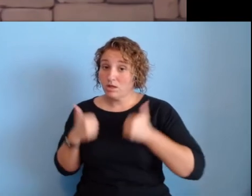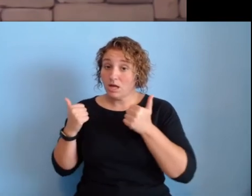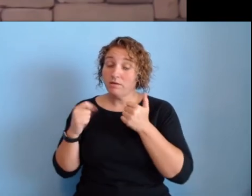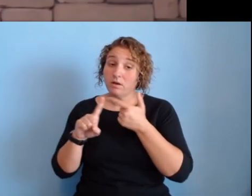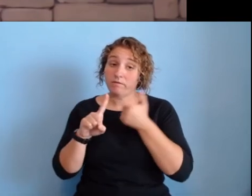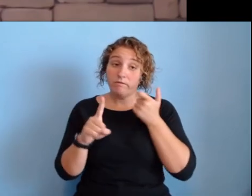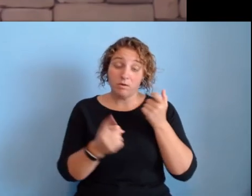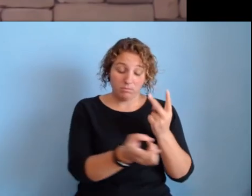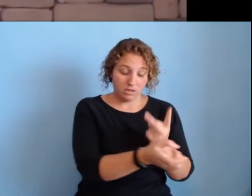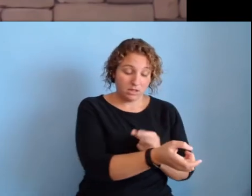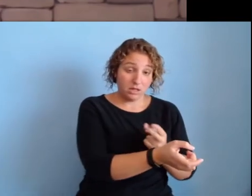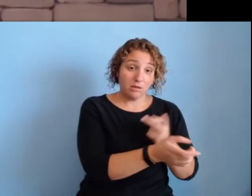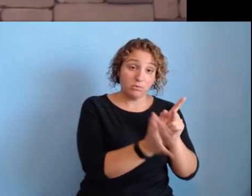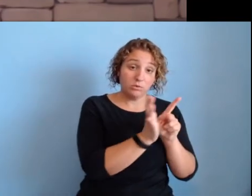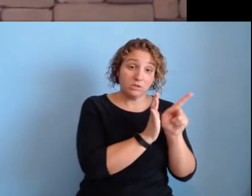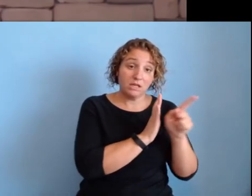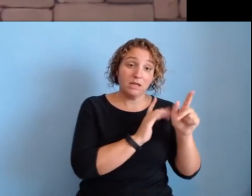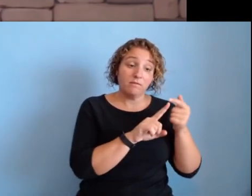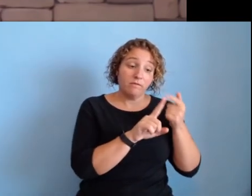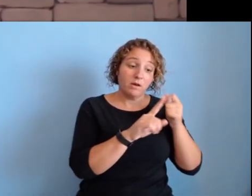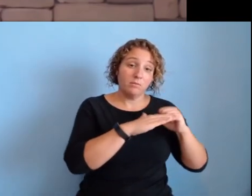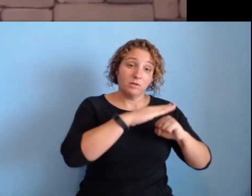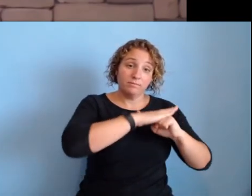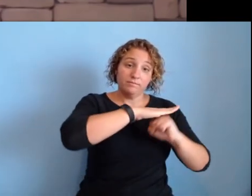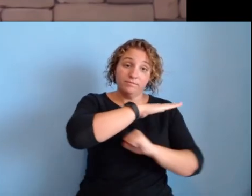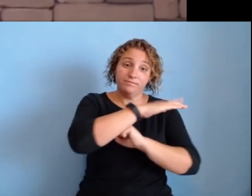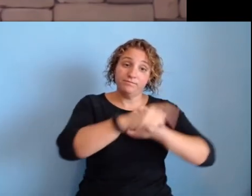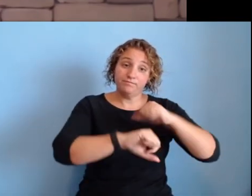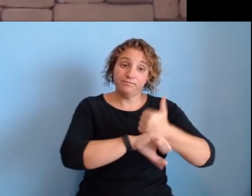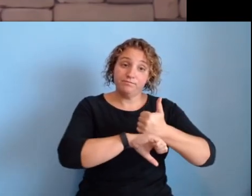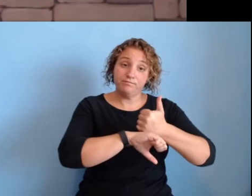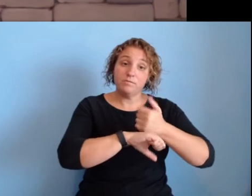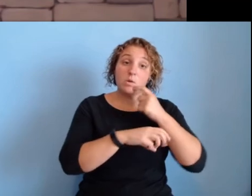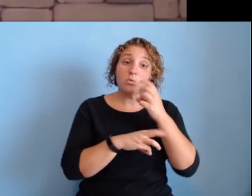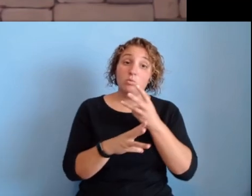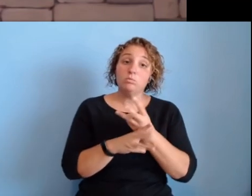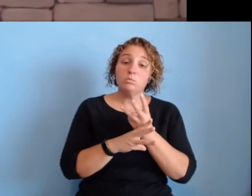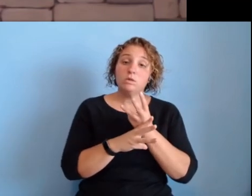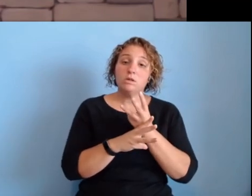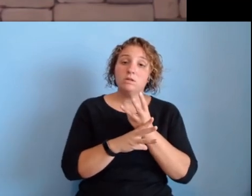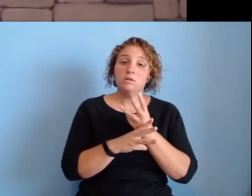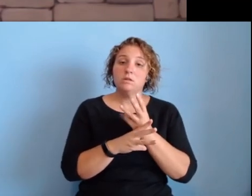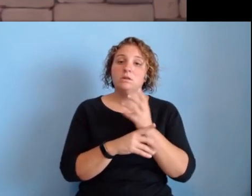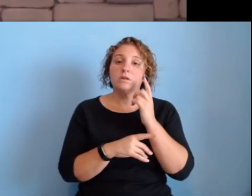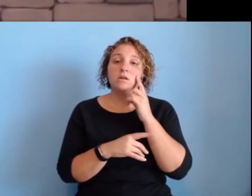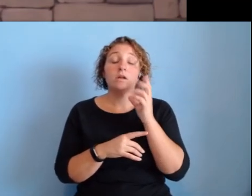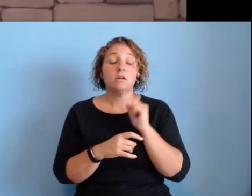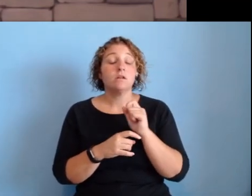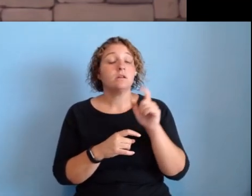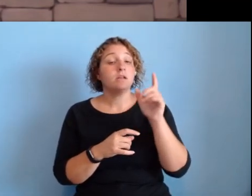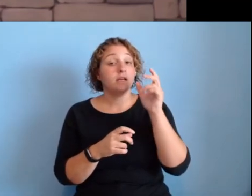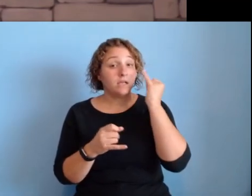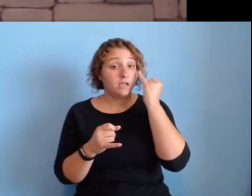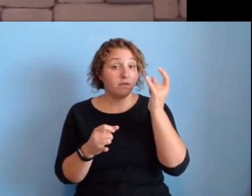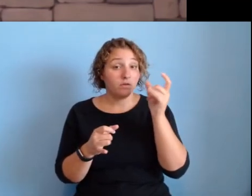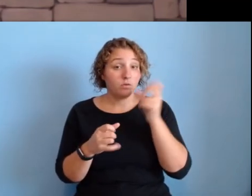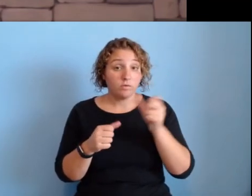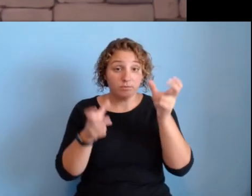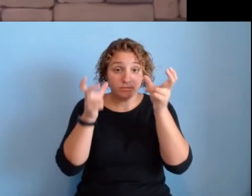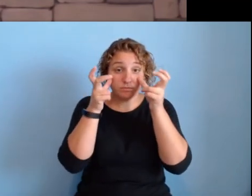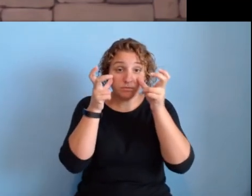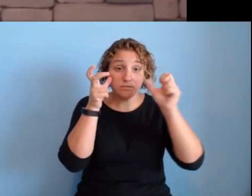from the foundation of the world shall worship him. If any man has an ear let him hear. Interesting. Go further down